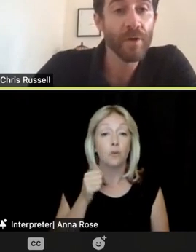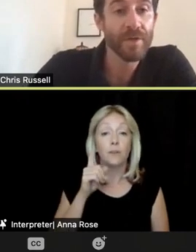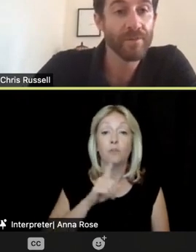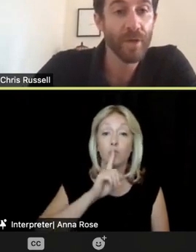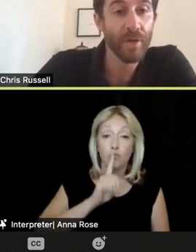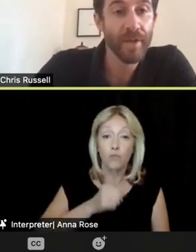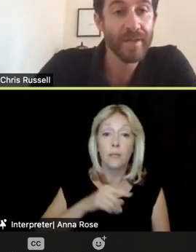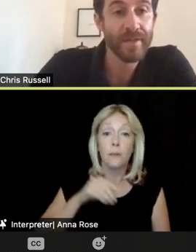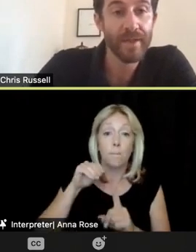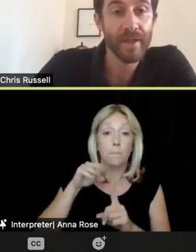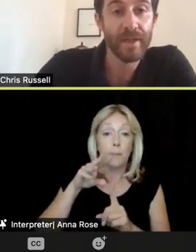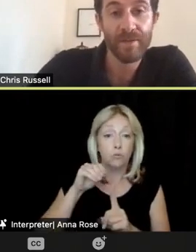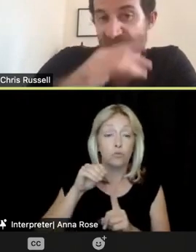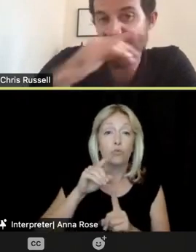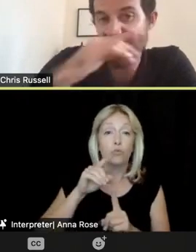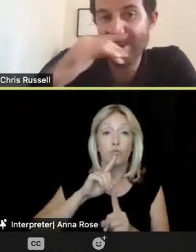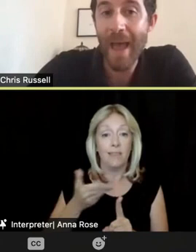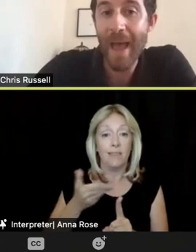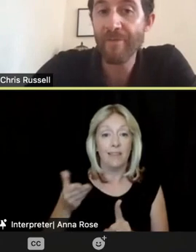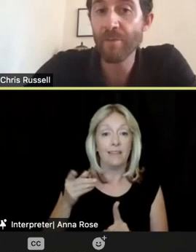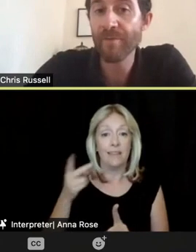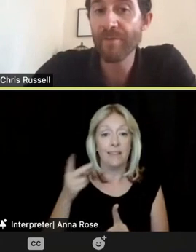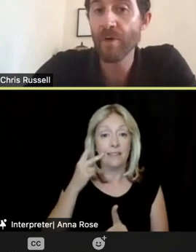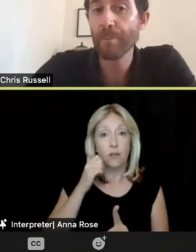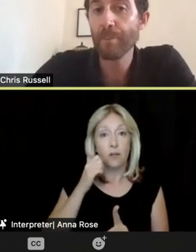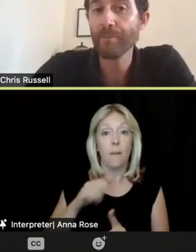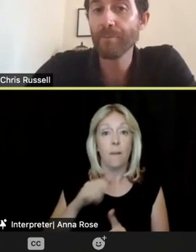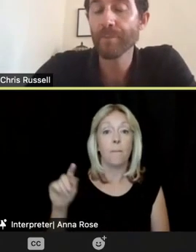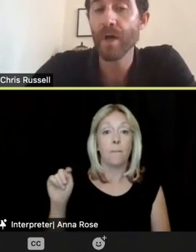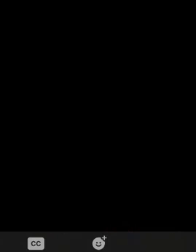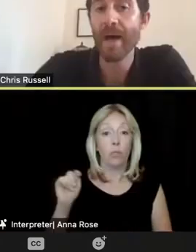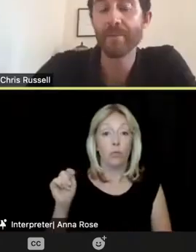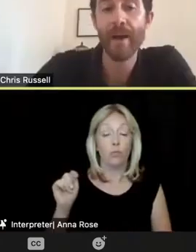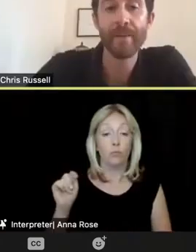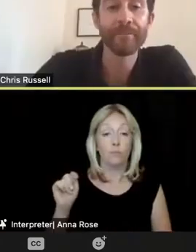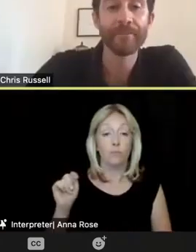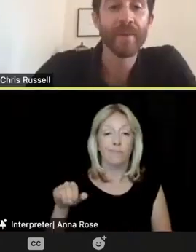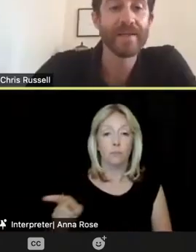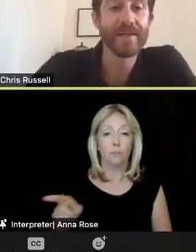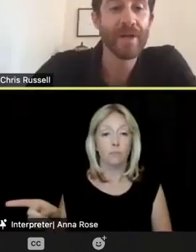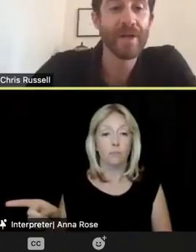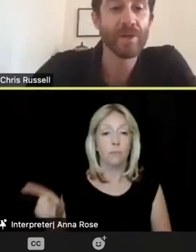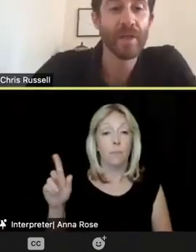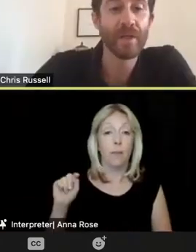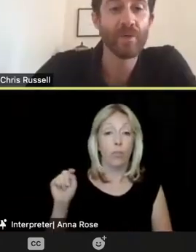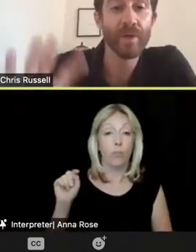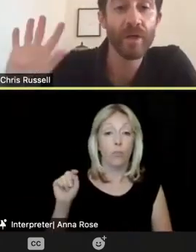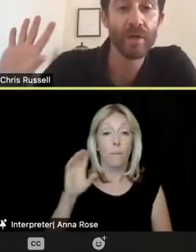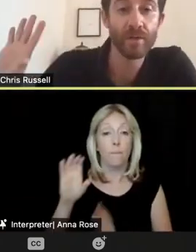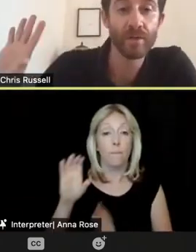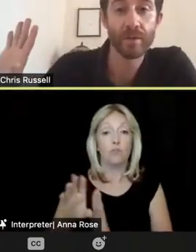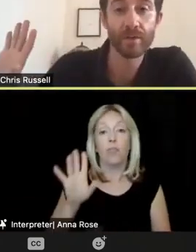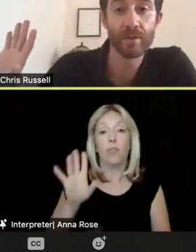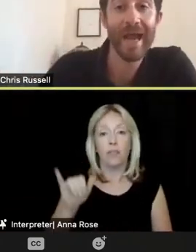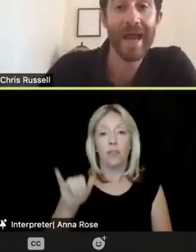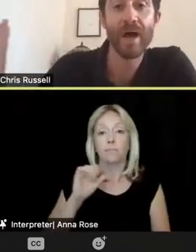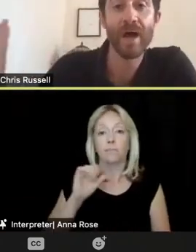real photos of real things that he uses. The bathroom photo on the bottom right is actually the